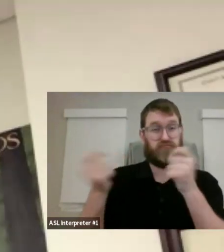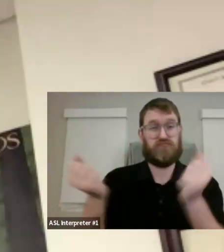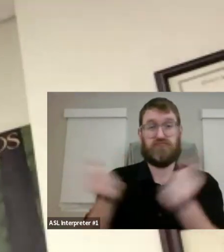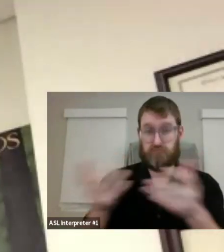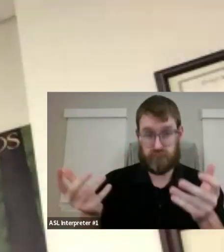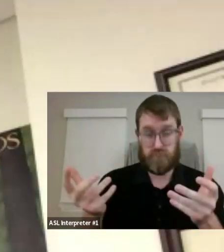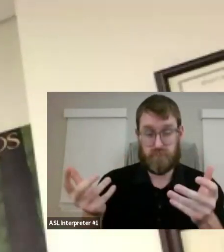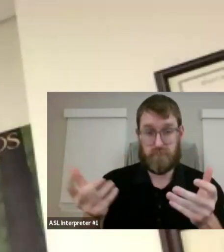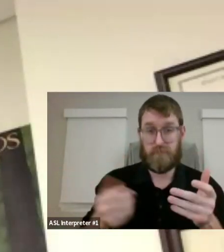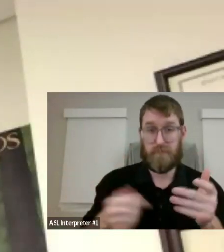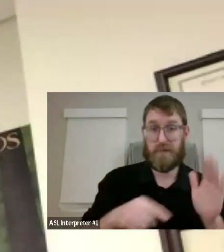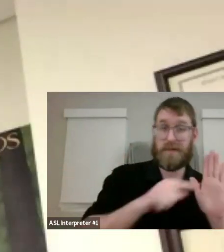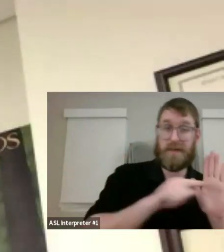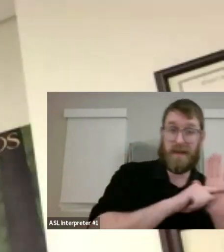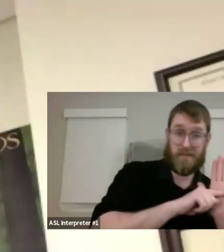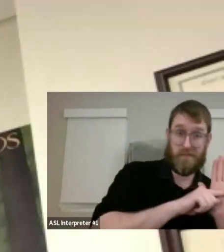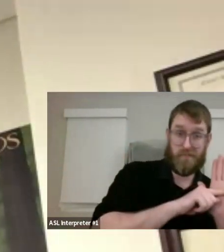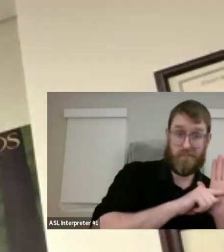Con.